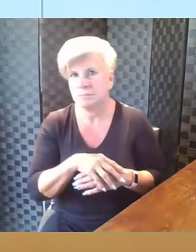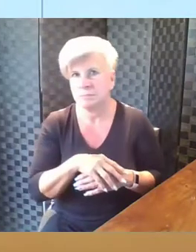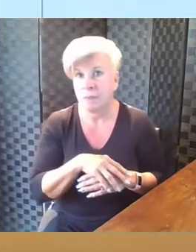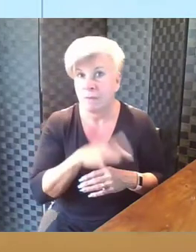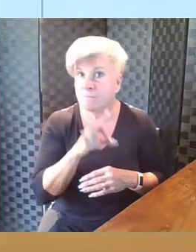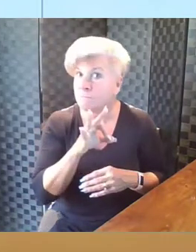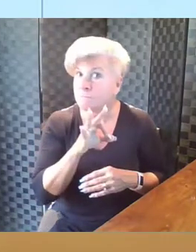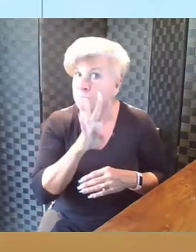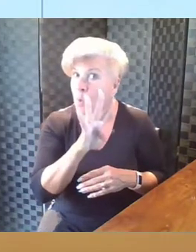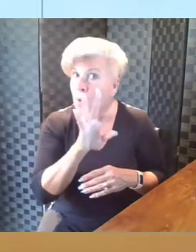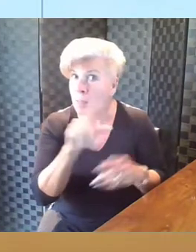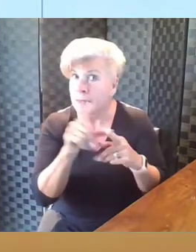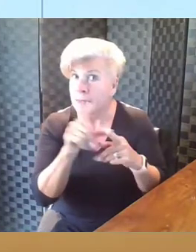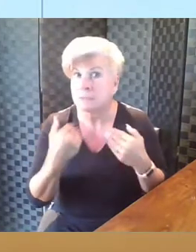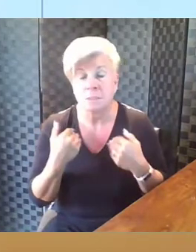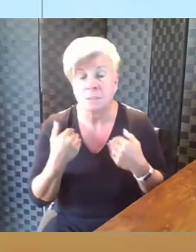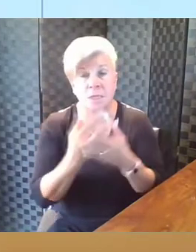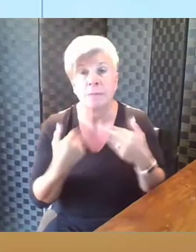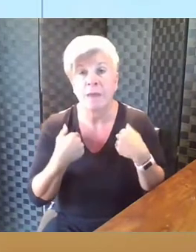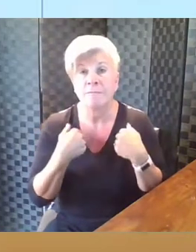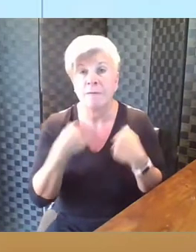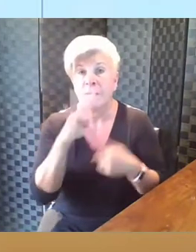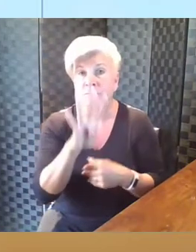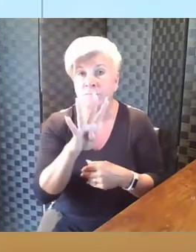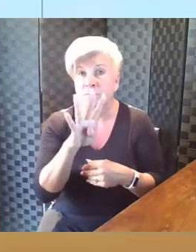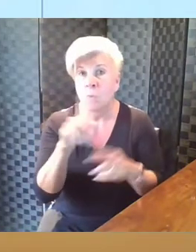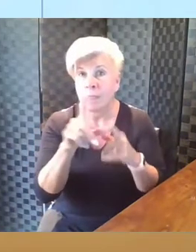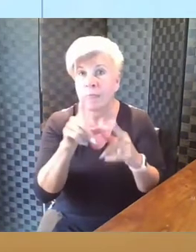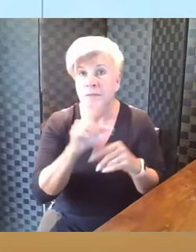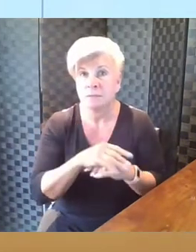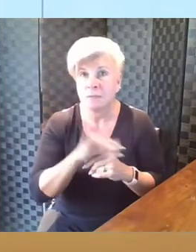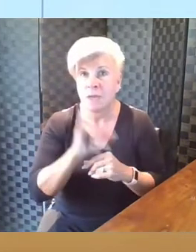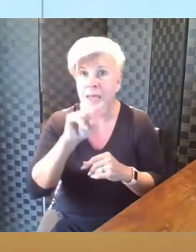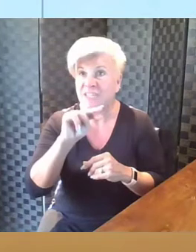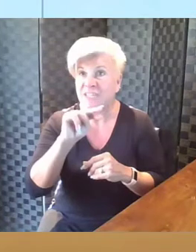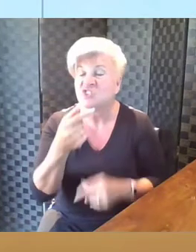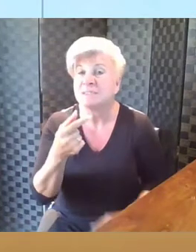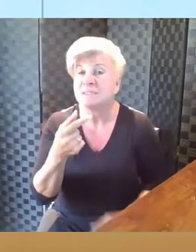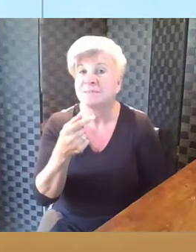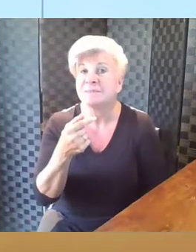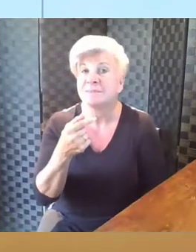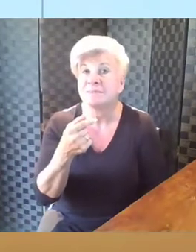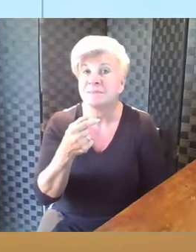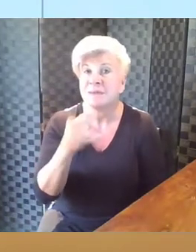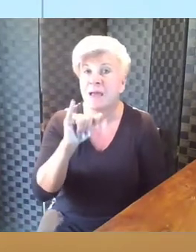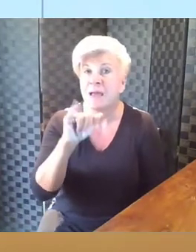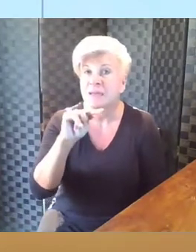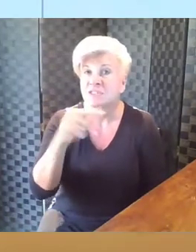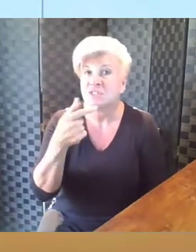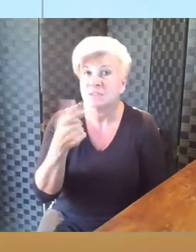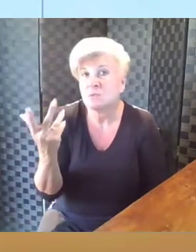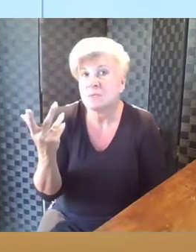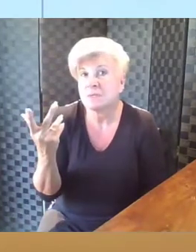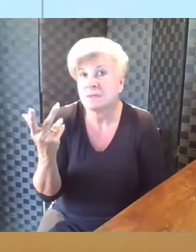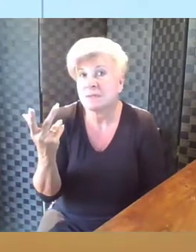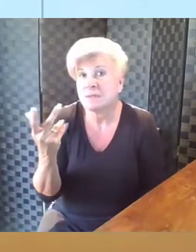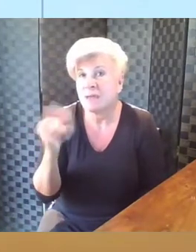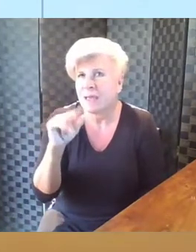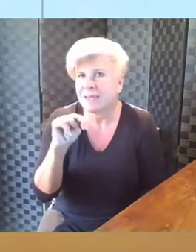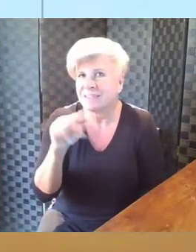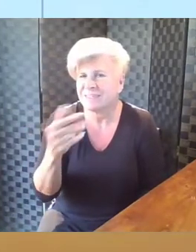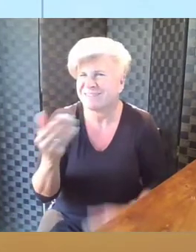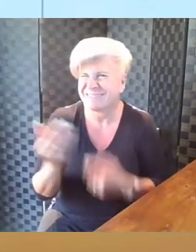long? The sun. I'm going to put stun and shun. I